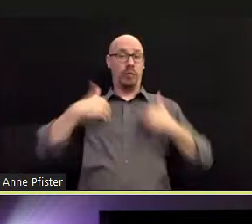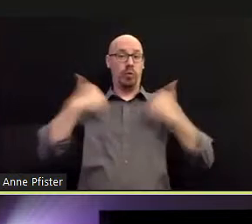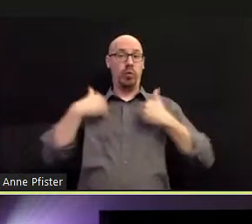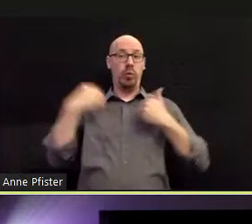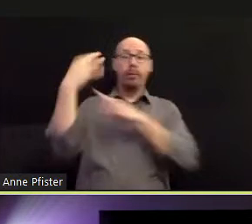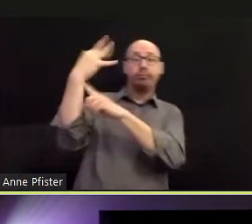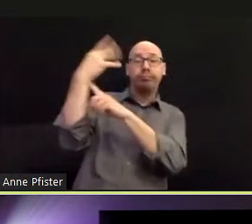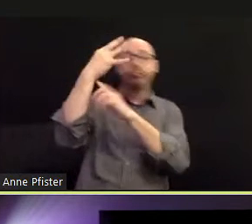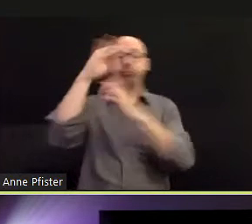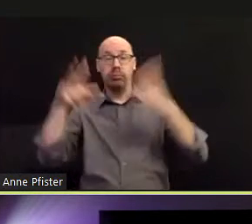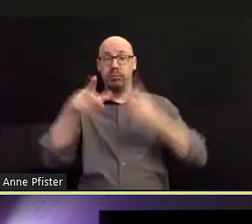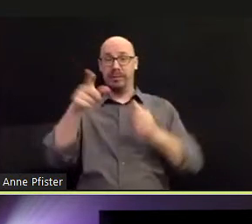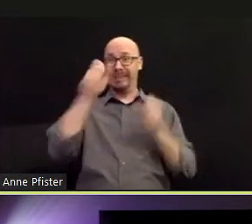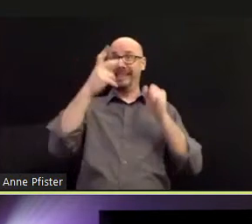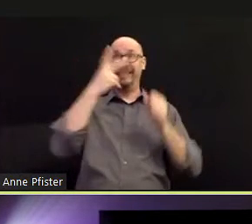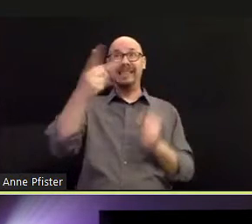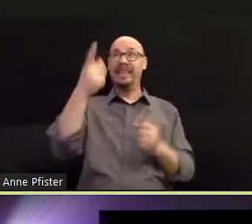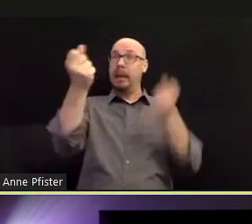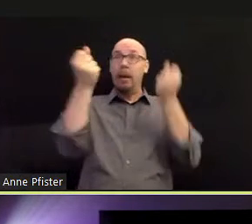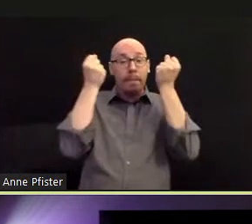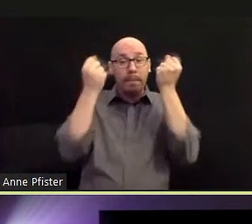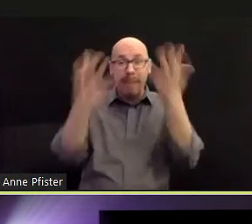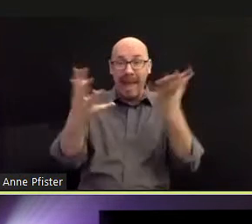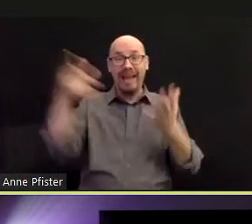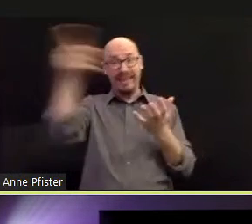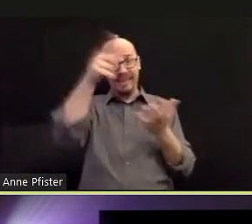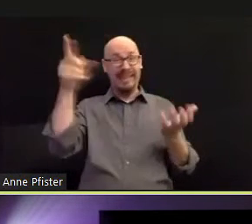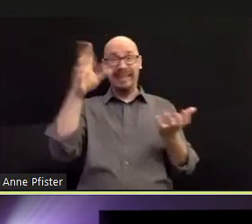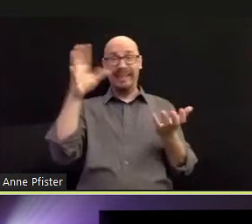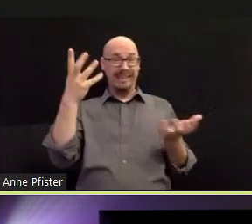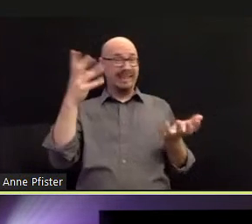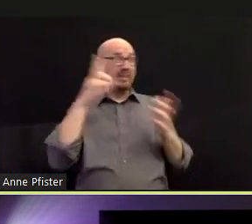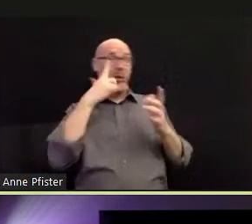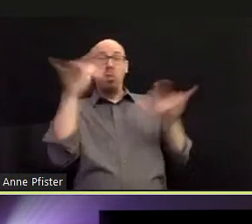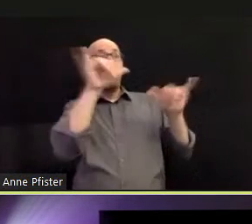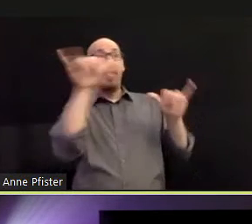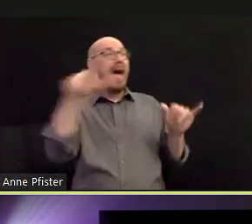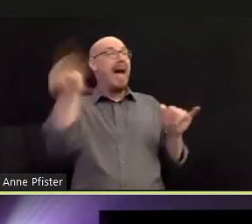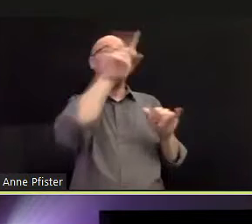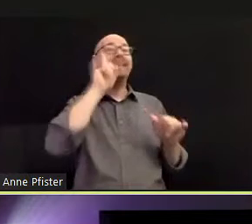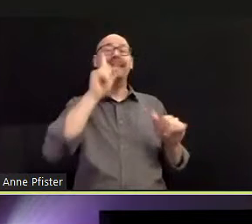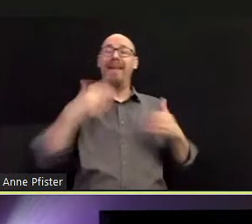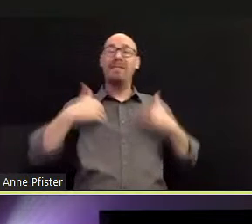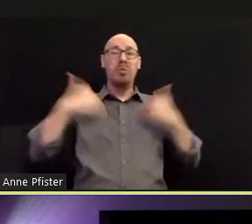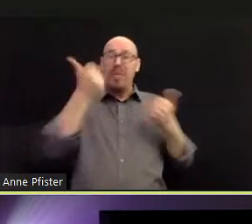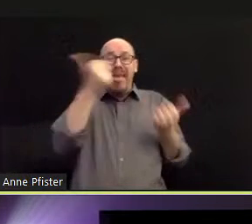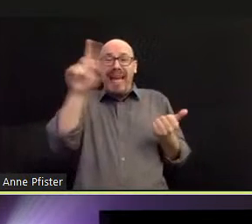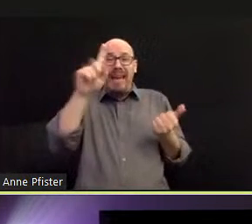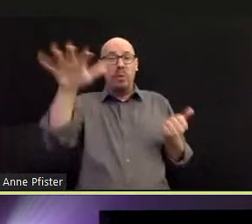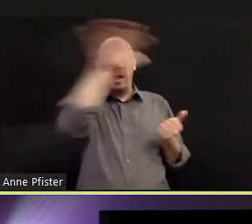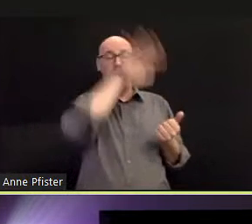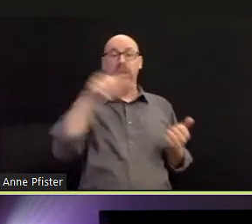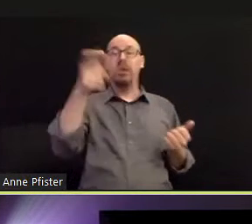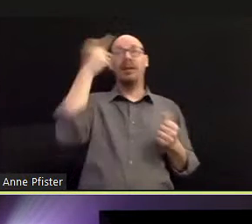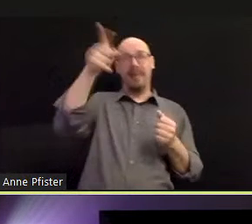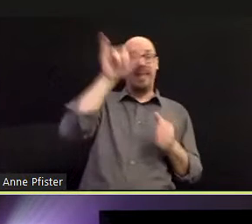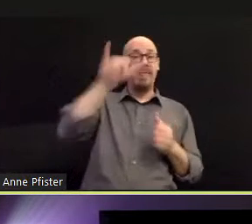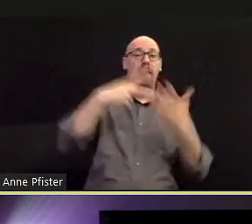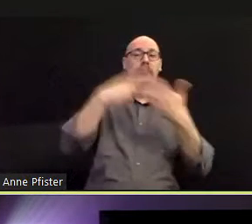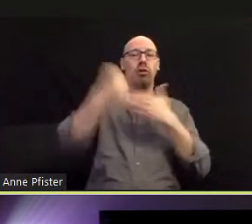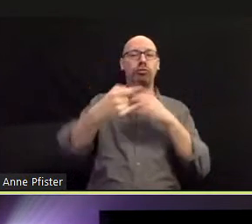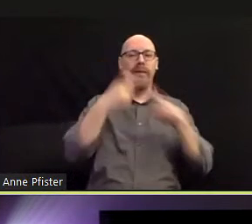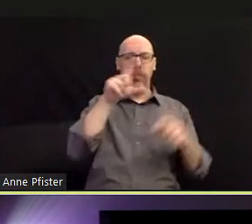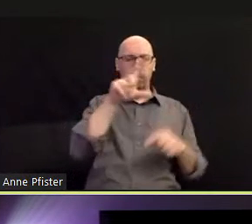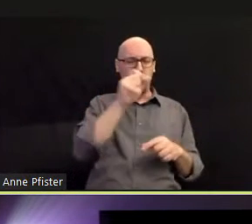as you can see, many of them are the images that deaf youth anywhere might take, right? And this was a number of years ago. This is a project from 2012